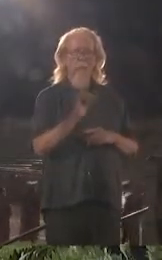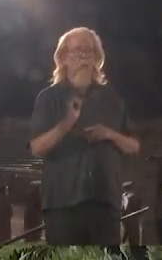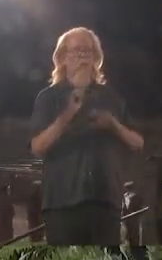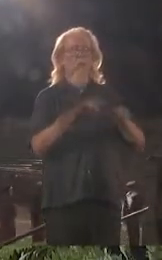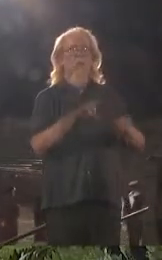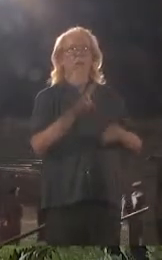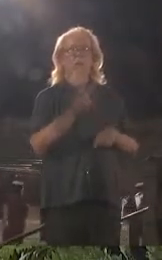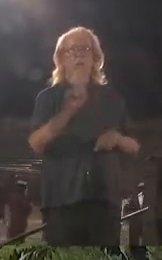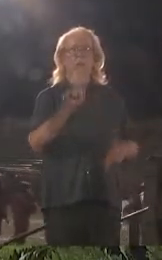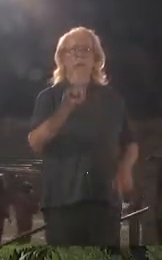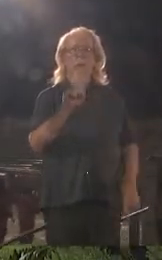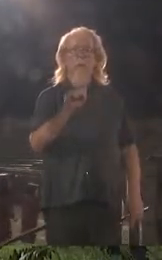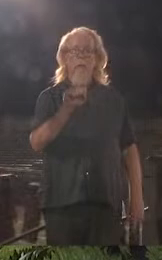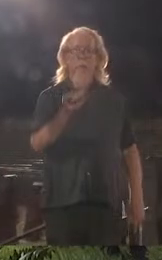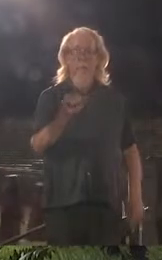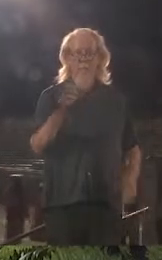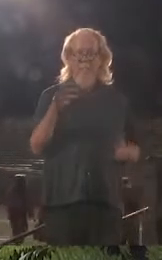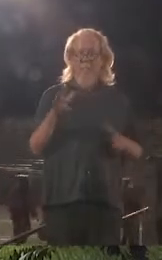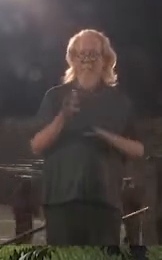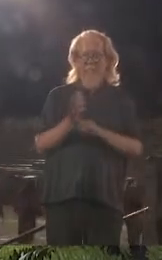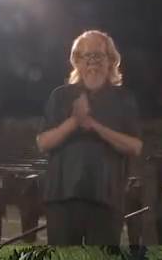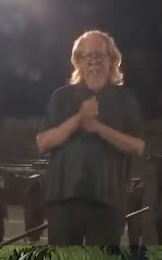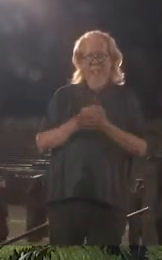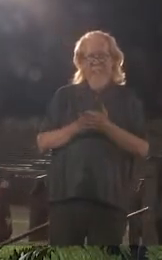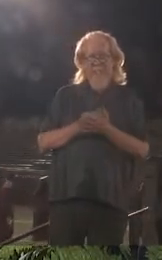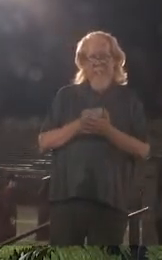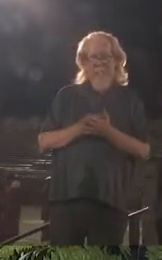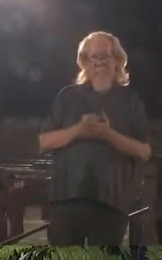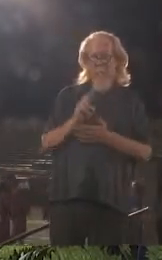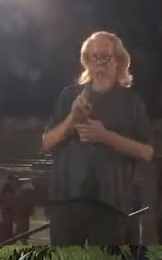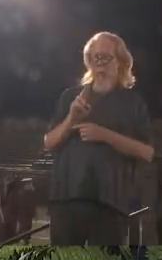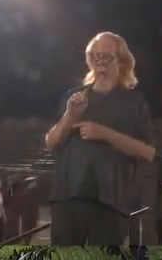of the UTSA Distinguished Presidential Scholarship.